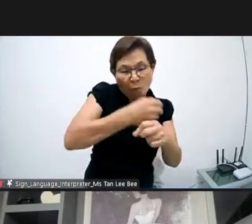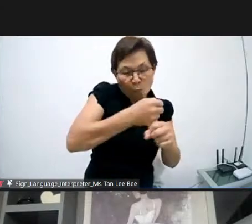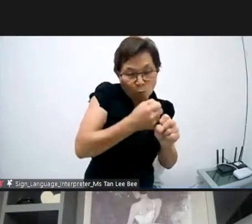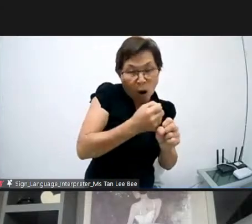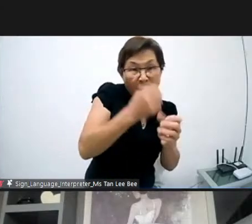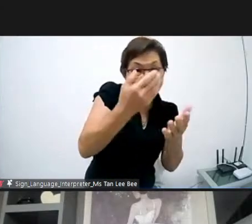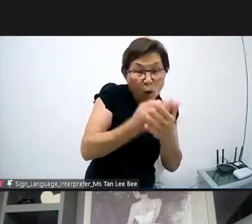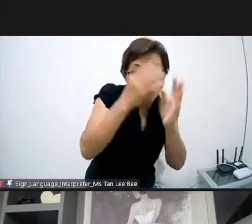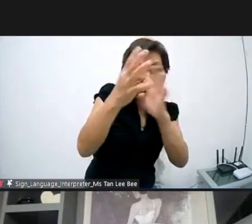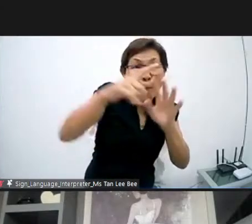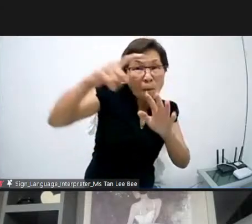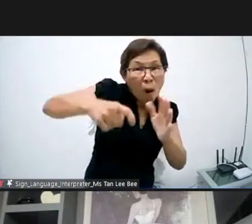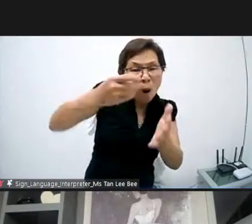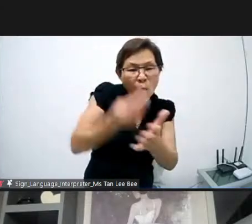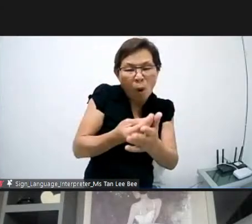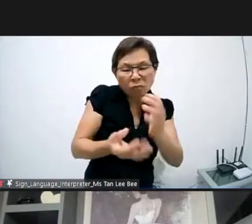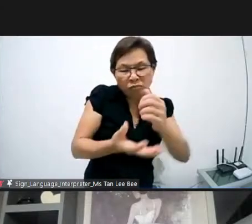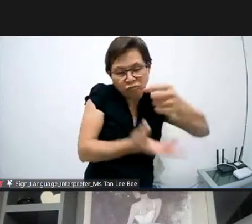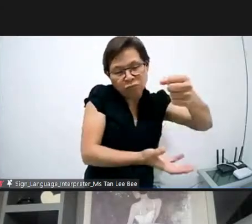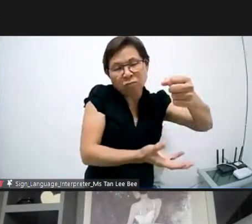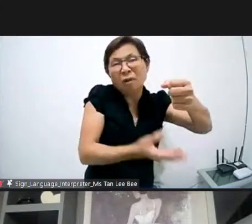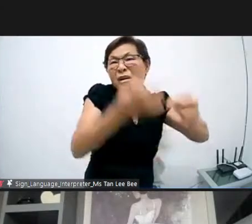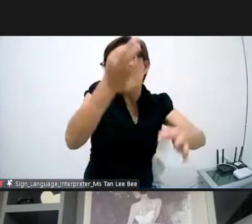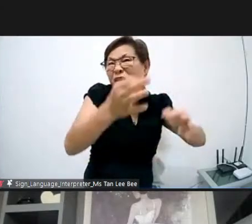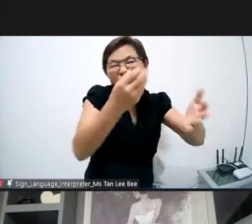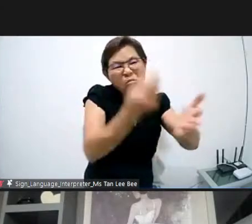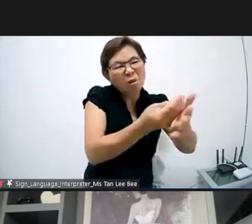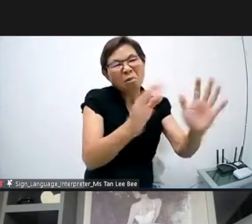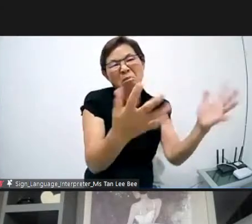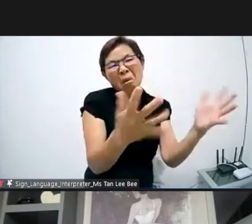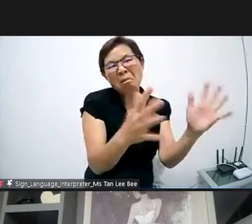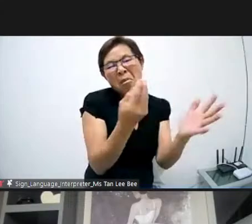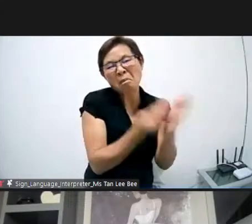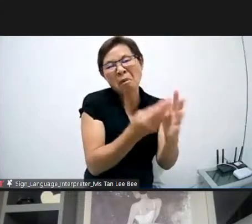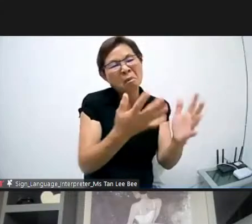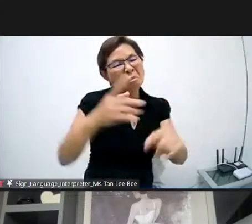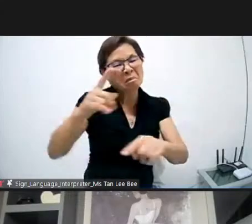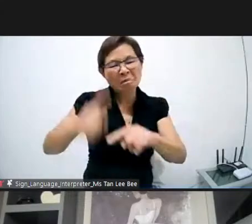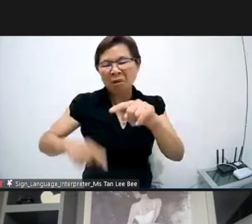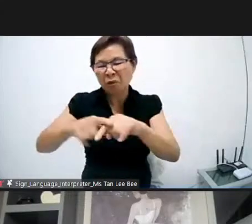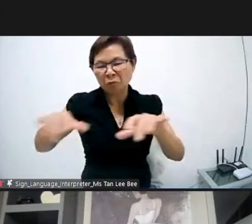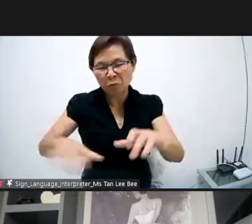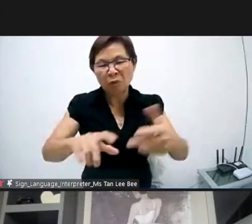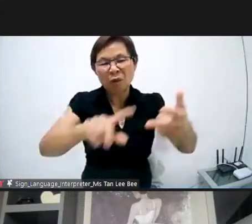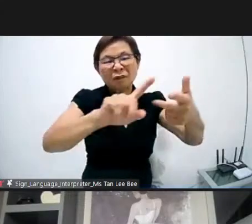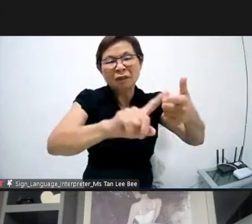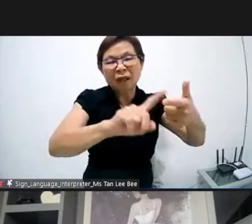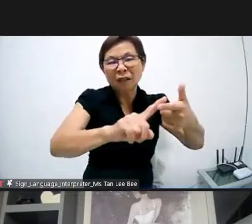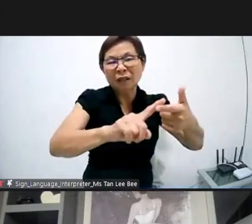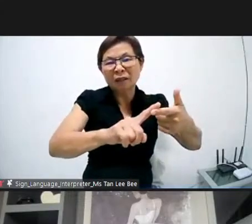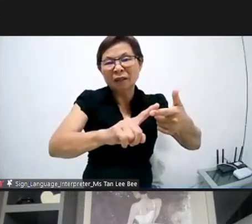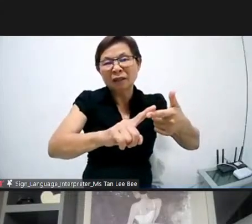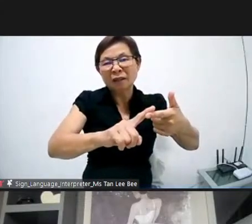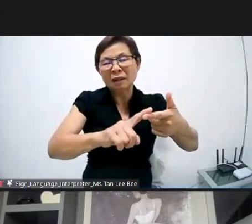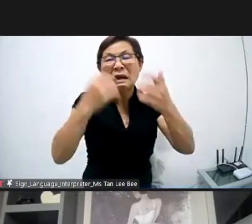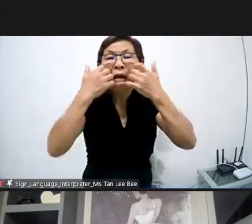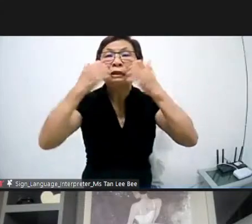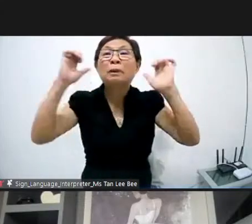want you don't have any money, you will not cannot do it. And the second one is the expertise,